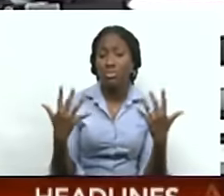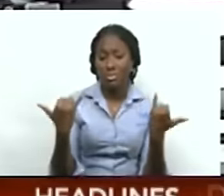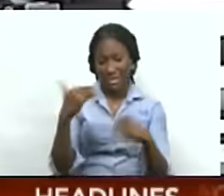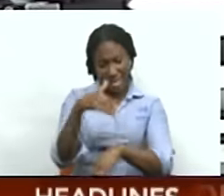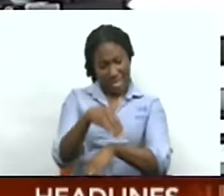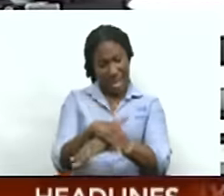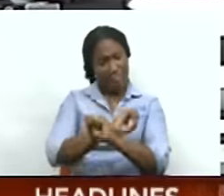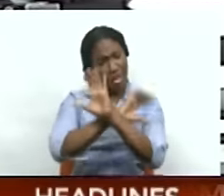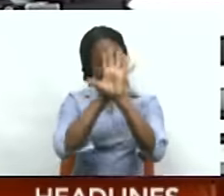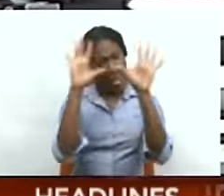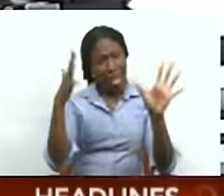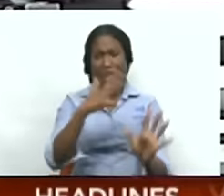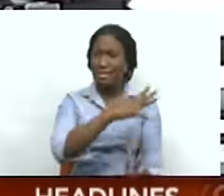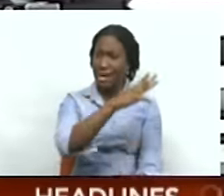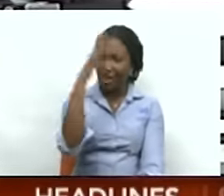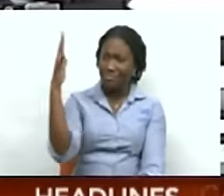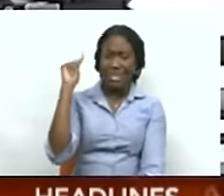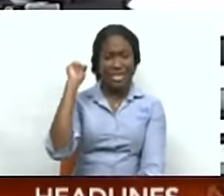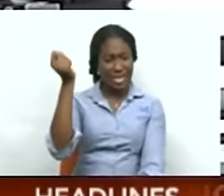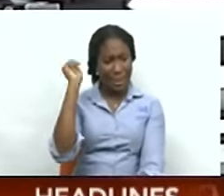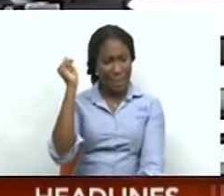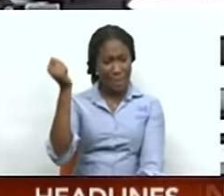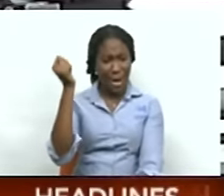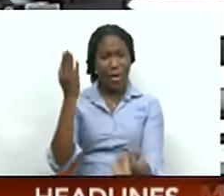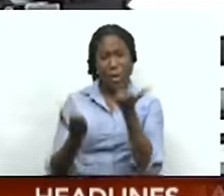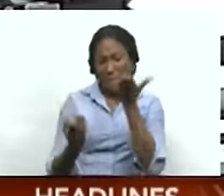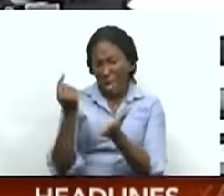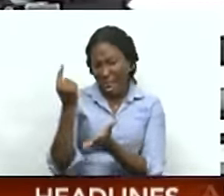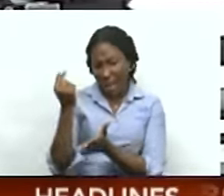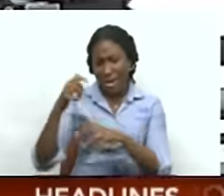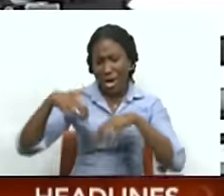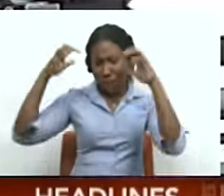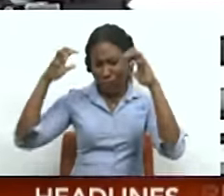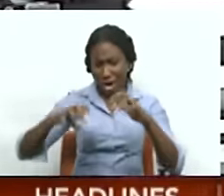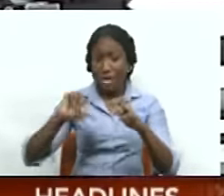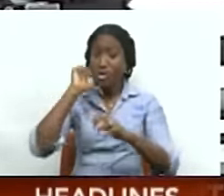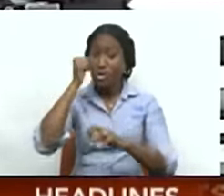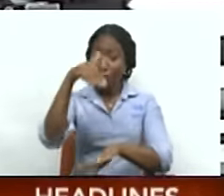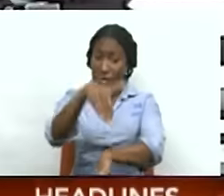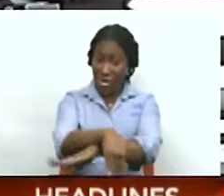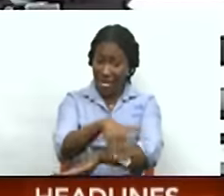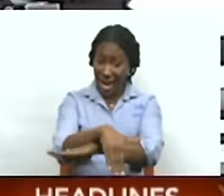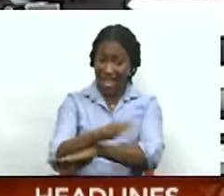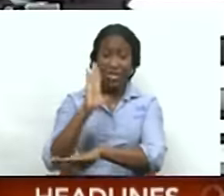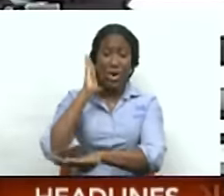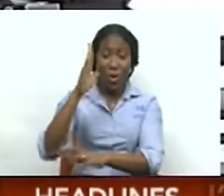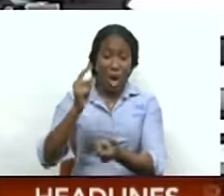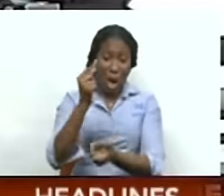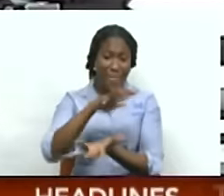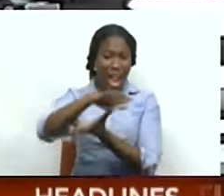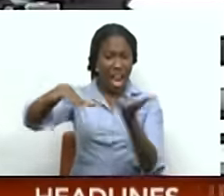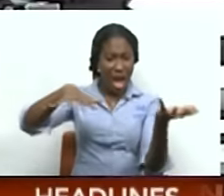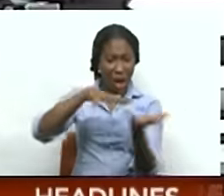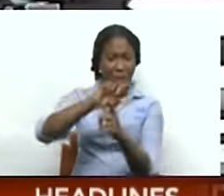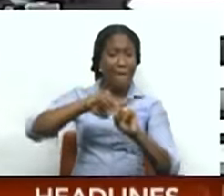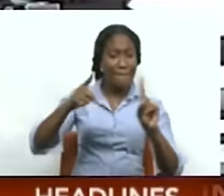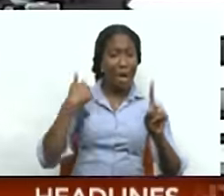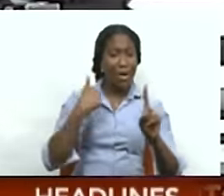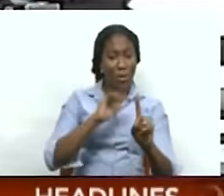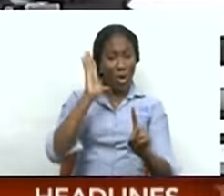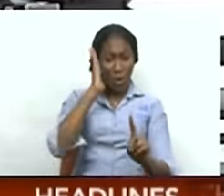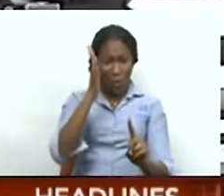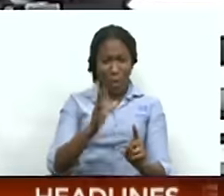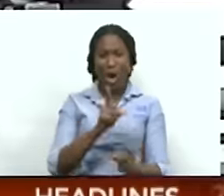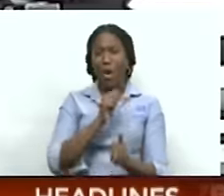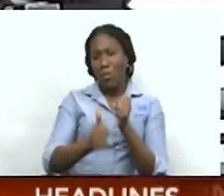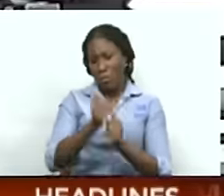Tobago, you might be dealing with a little bit of rain. Tomorrow night, you're going to be dealing with a little bit of clouds, but we will be generally settled. Sunday, if you